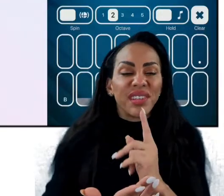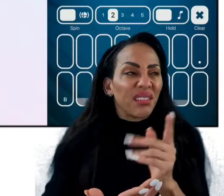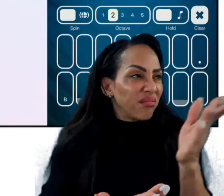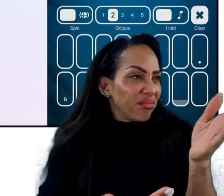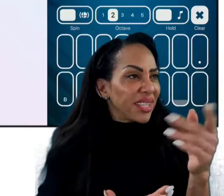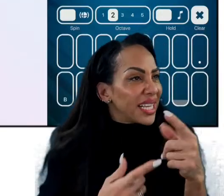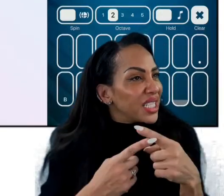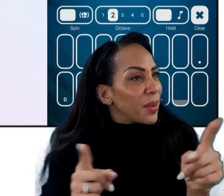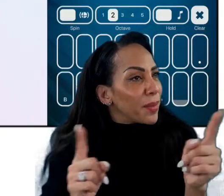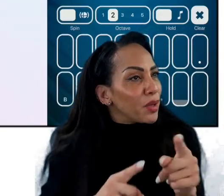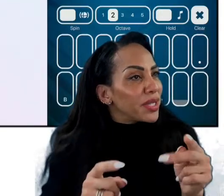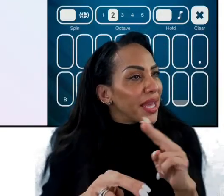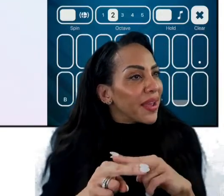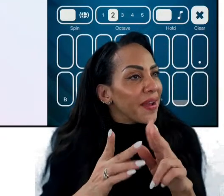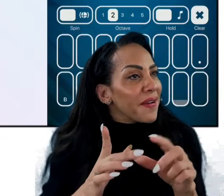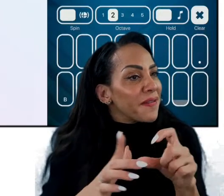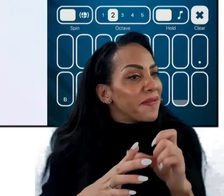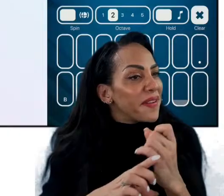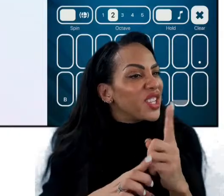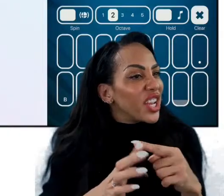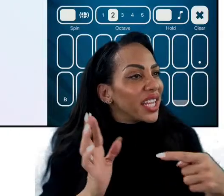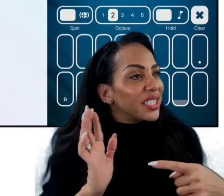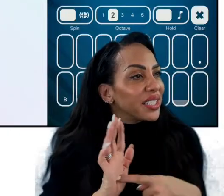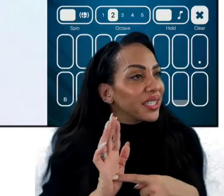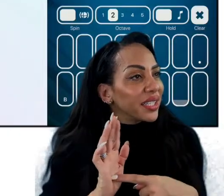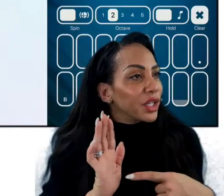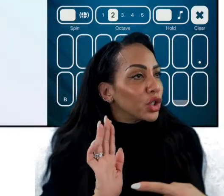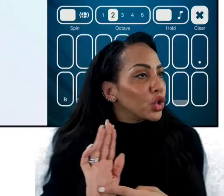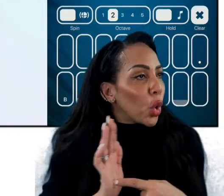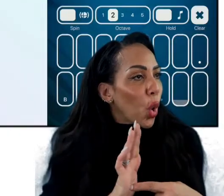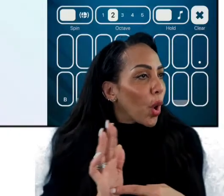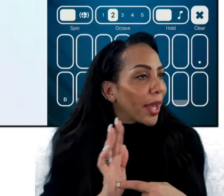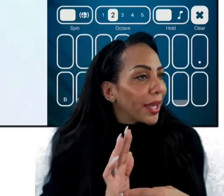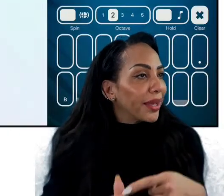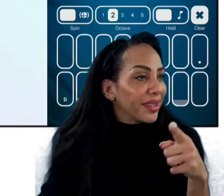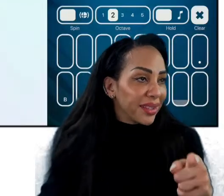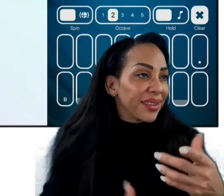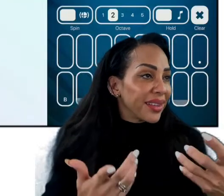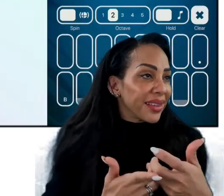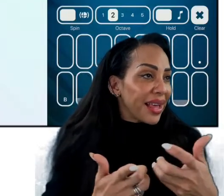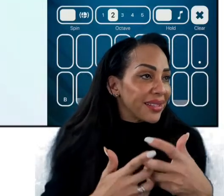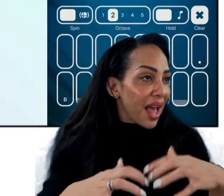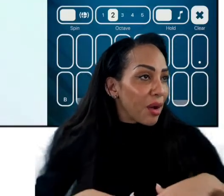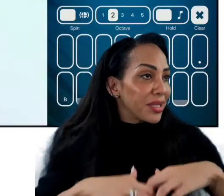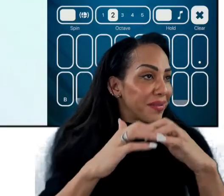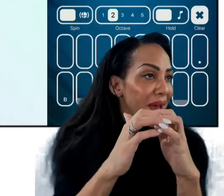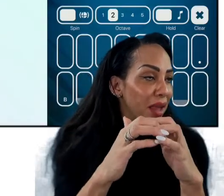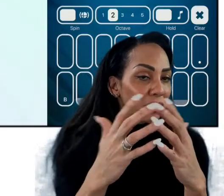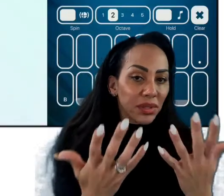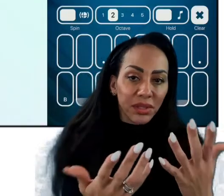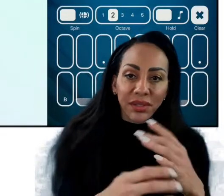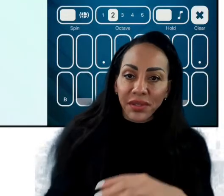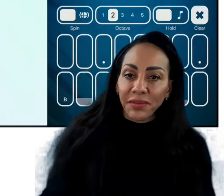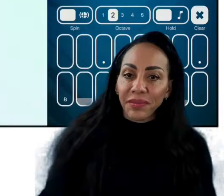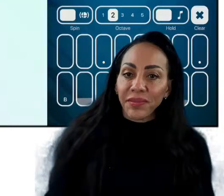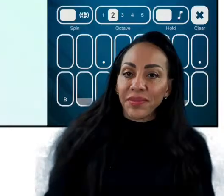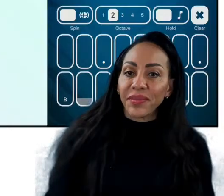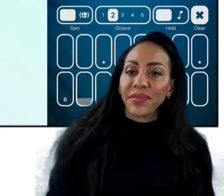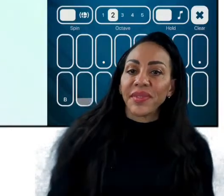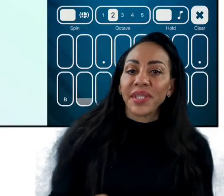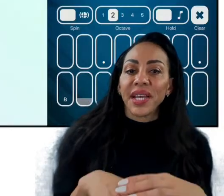our App Store blurb now, musical fidget toy. That was born. The fidget user is a really great stress